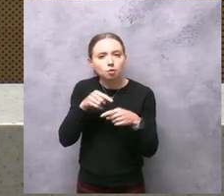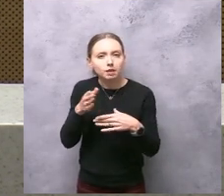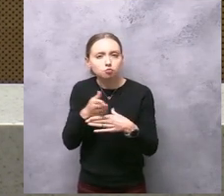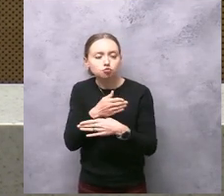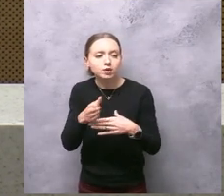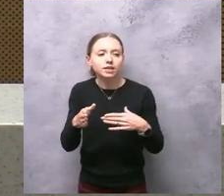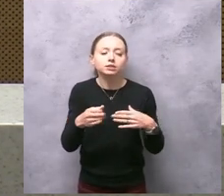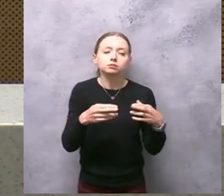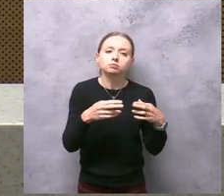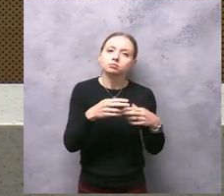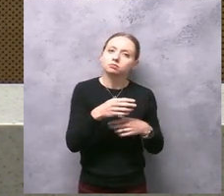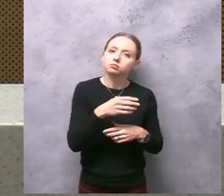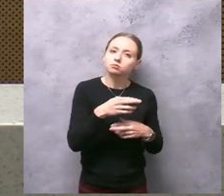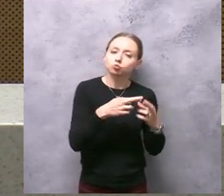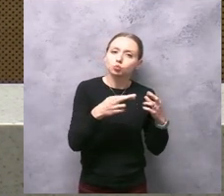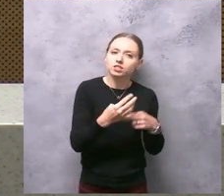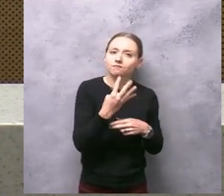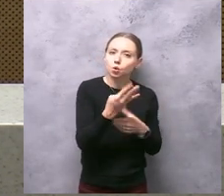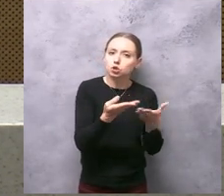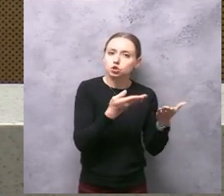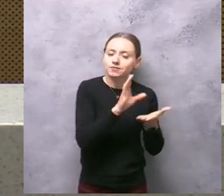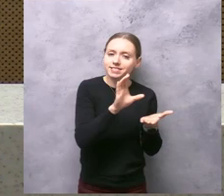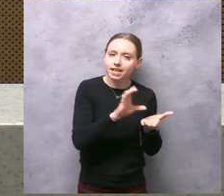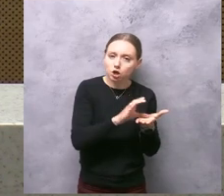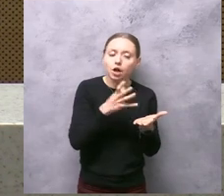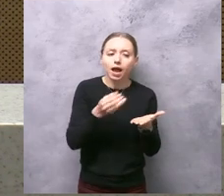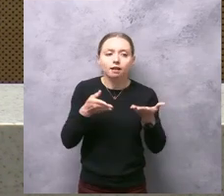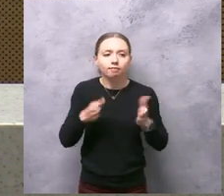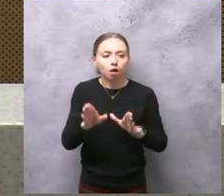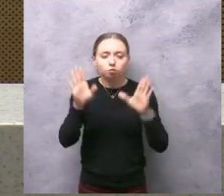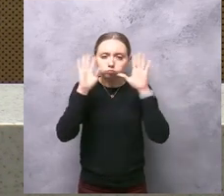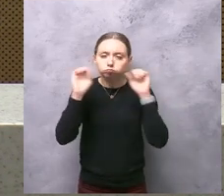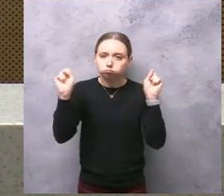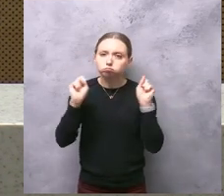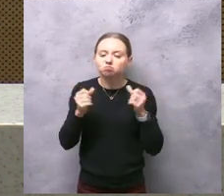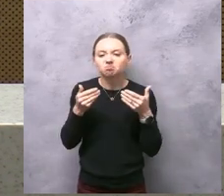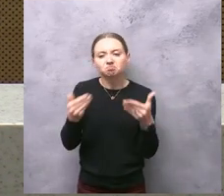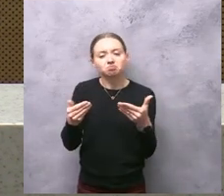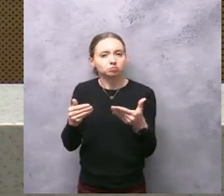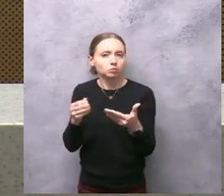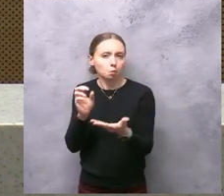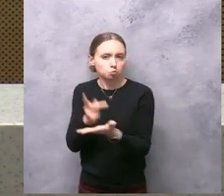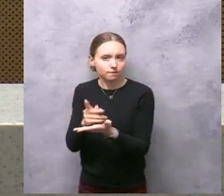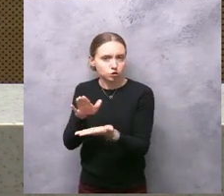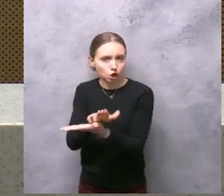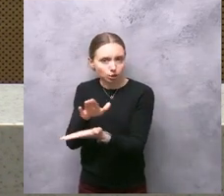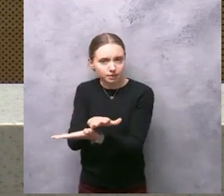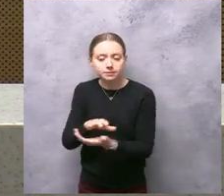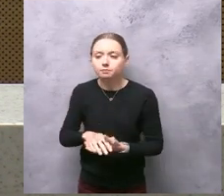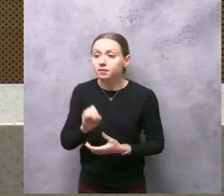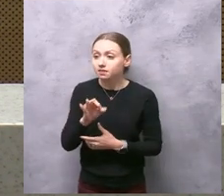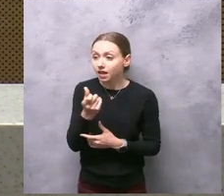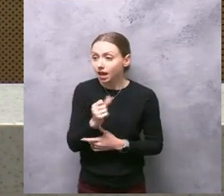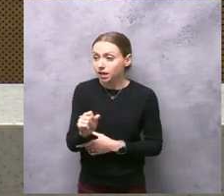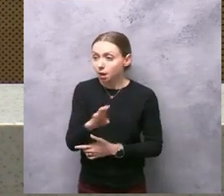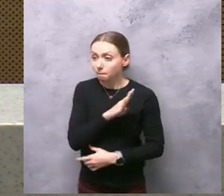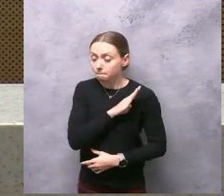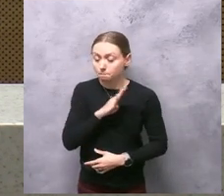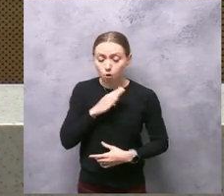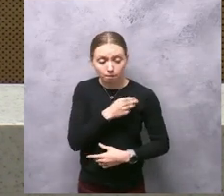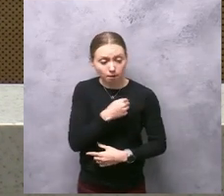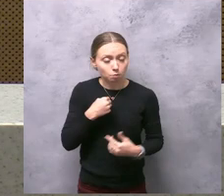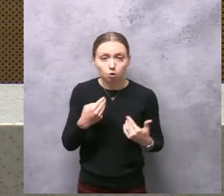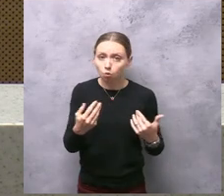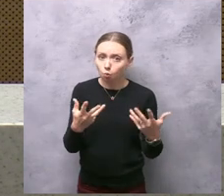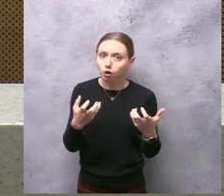authorize the superintendent to execute all necessary documents for an interlocal agreement. If any board member wishes to move one or more items for further